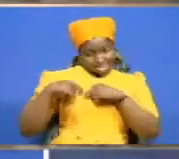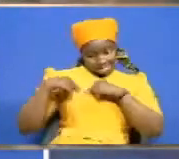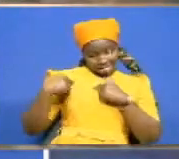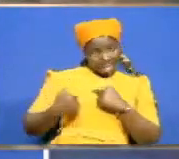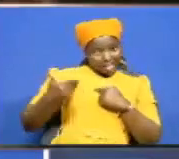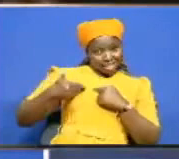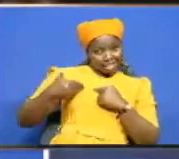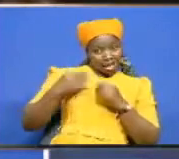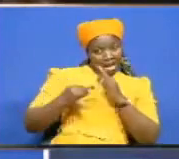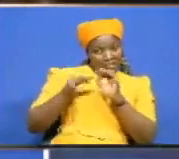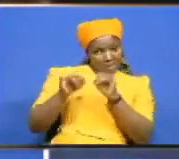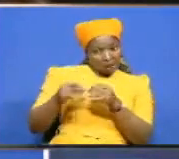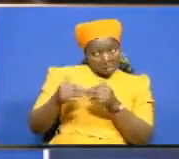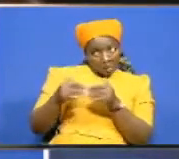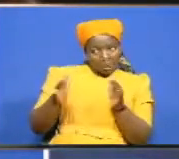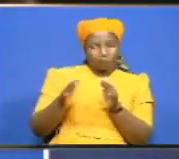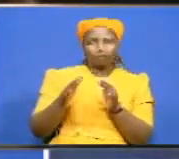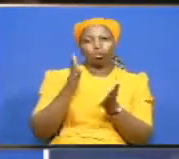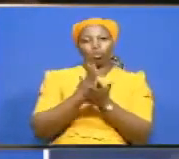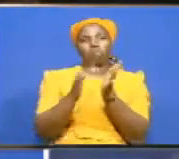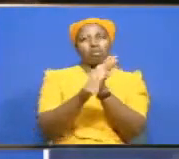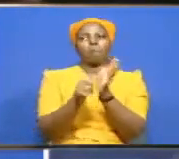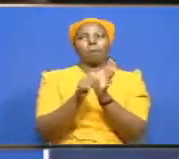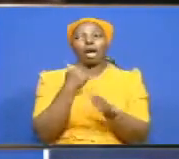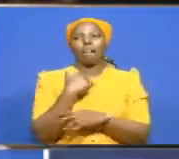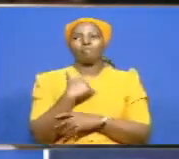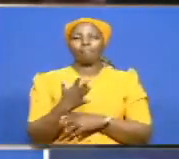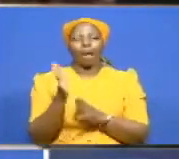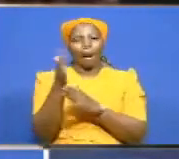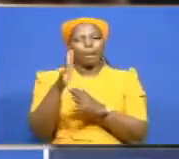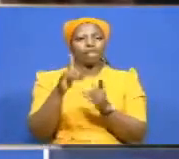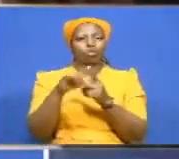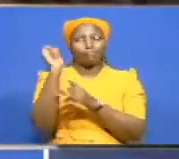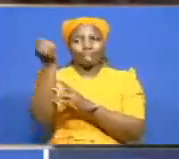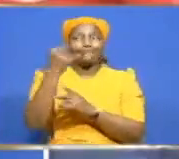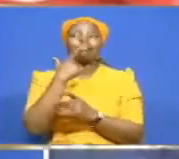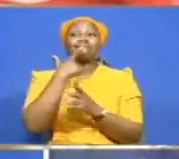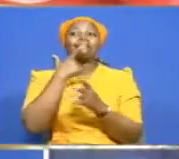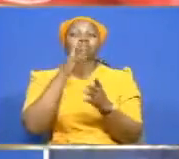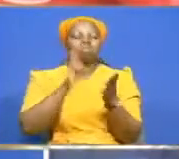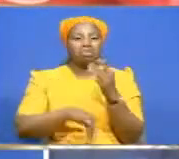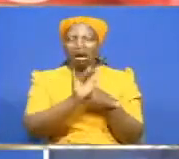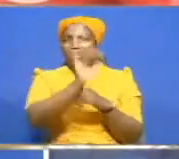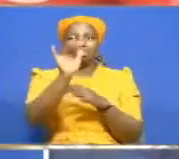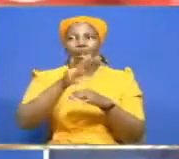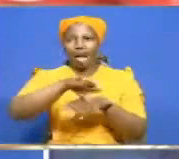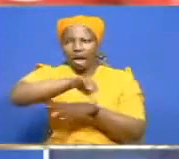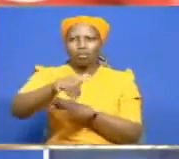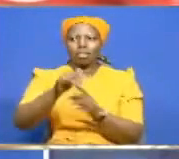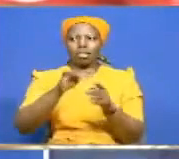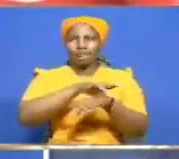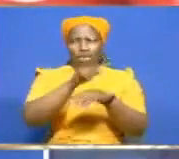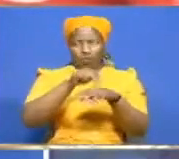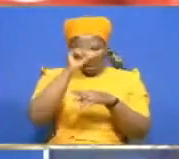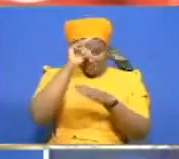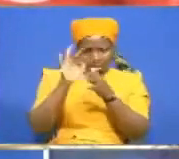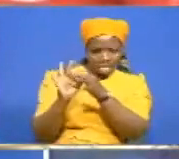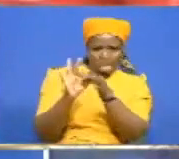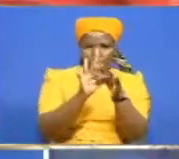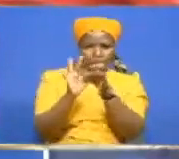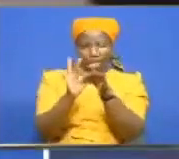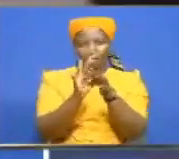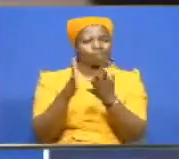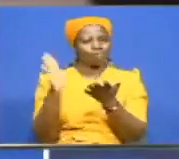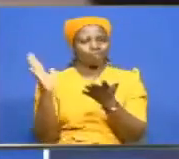in problems. Chilean ambassador to Kenya, Alejandra Guerra, urged counties and national governments to collaborate in breaking